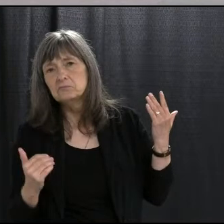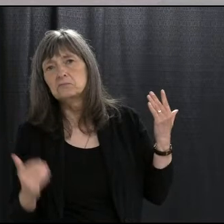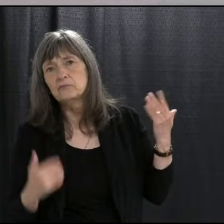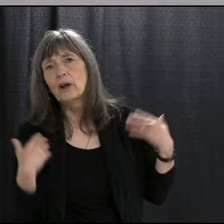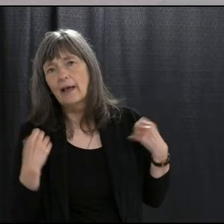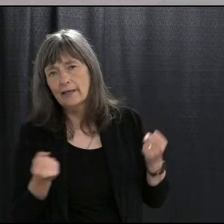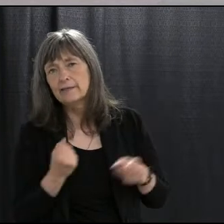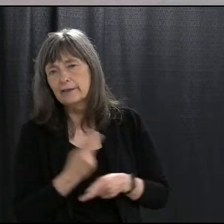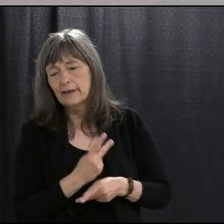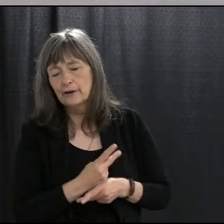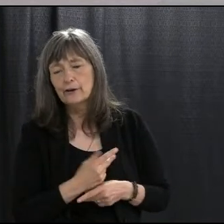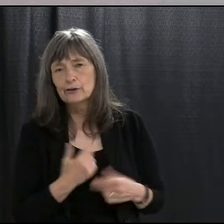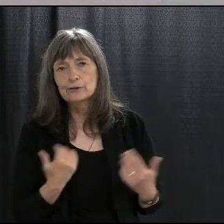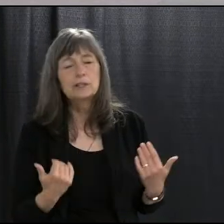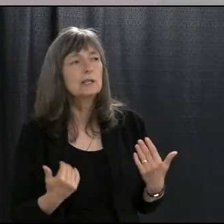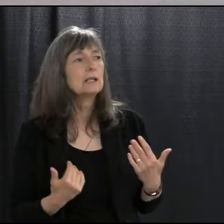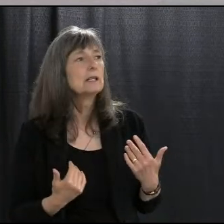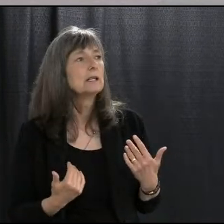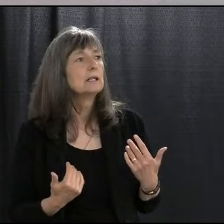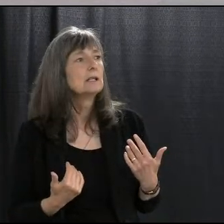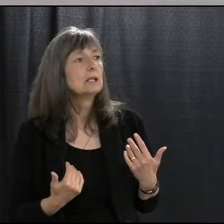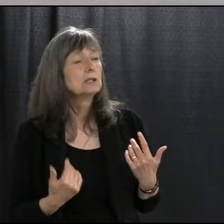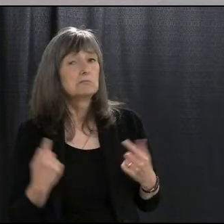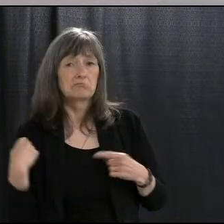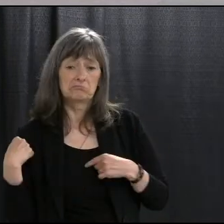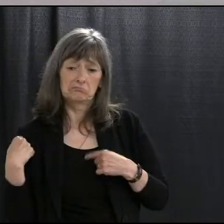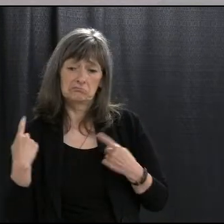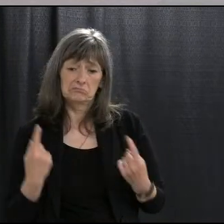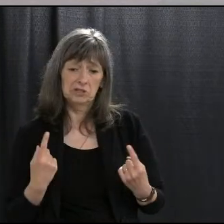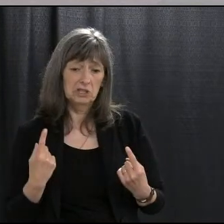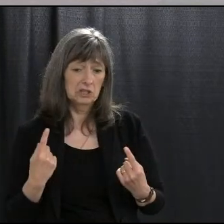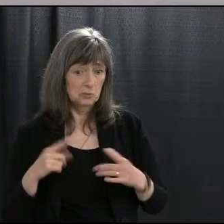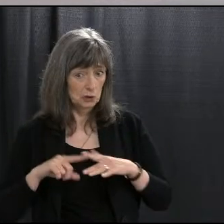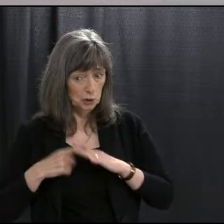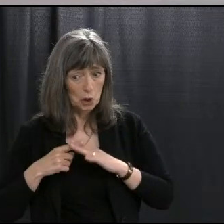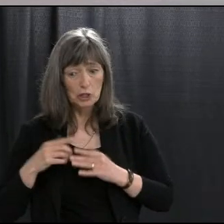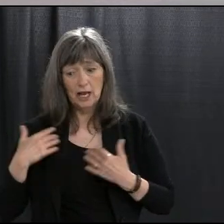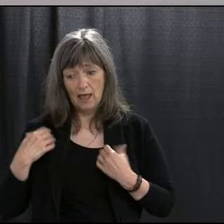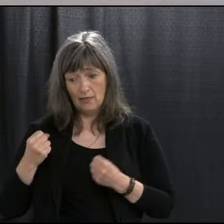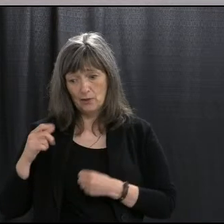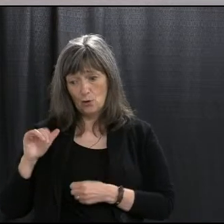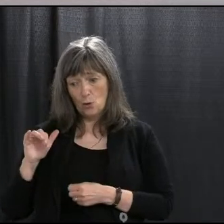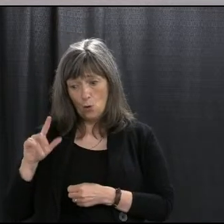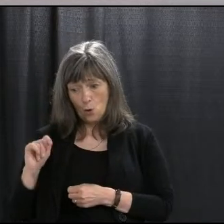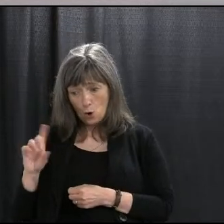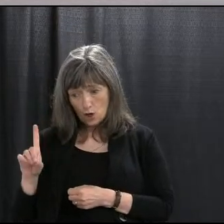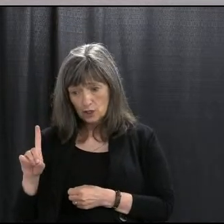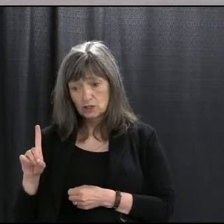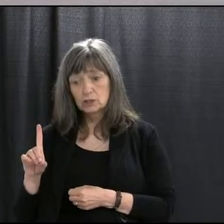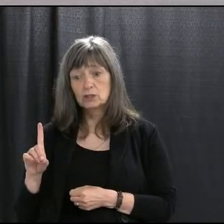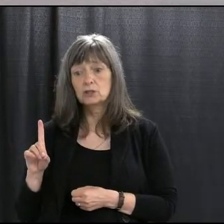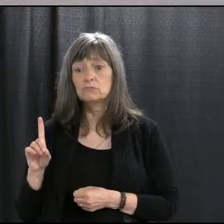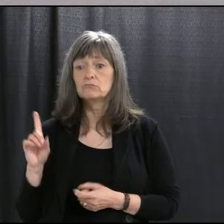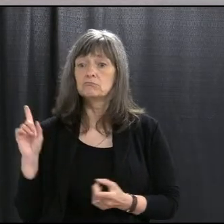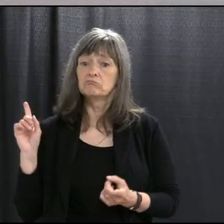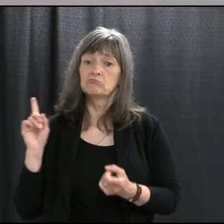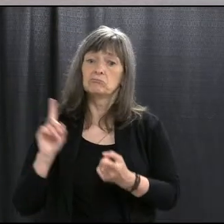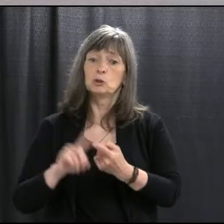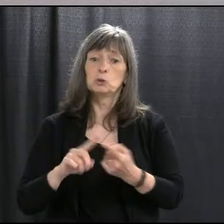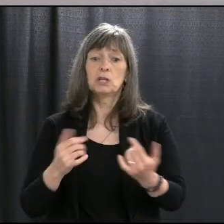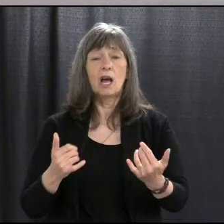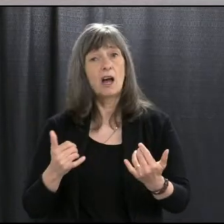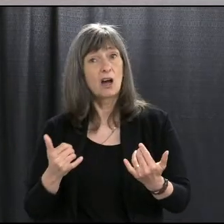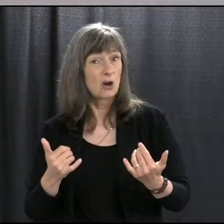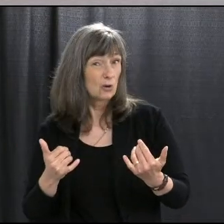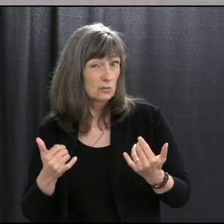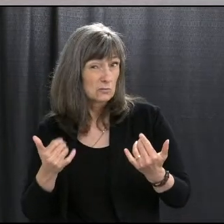house, whatever they want to call it. Since all of this, embarked the health accord, where are we on the continuum? Where would you say? Are we getting there? Are